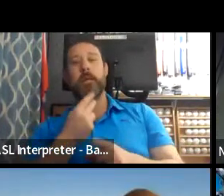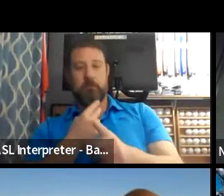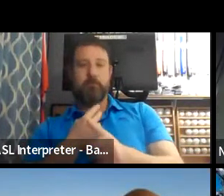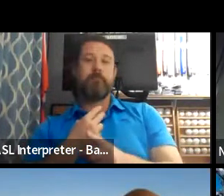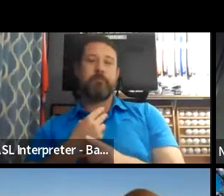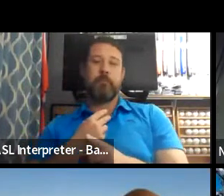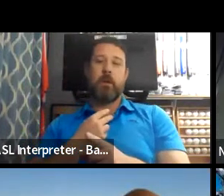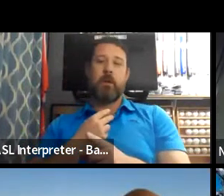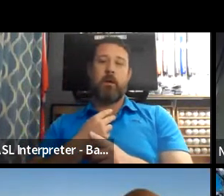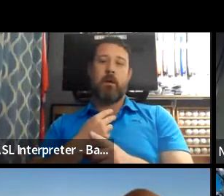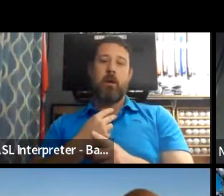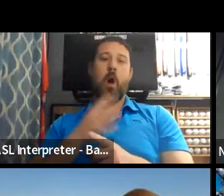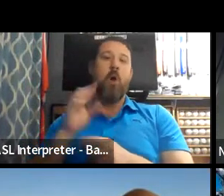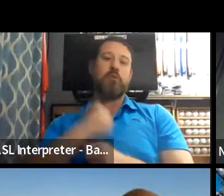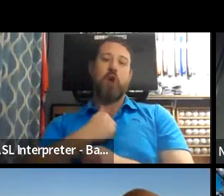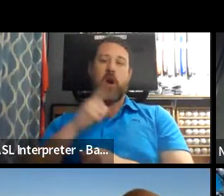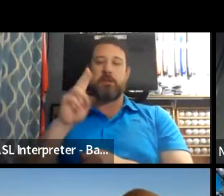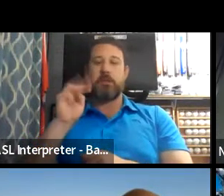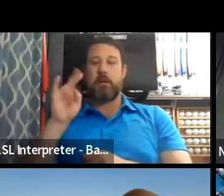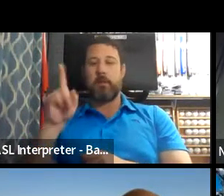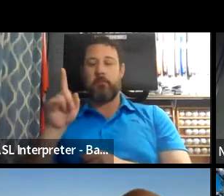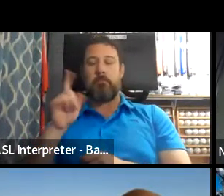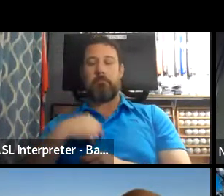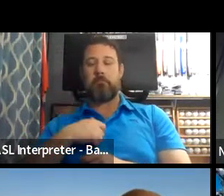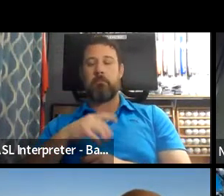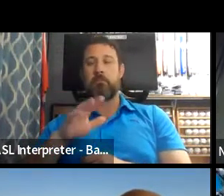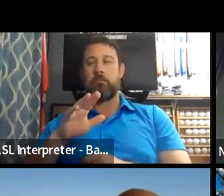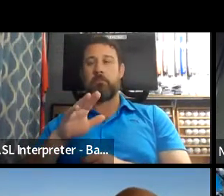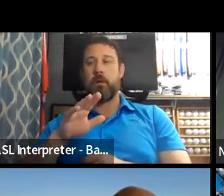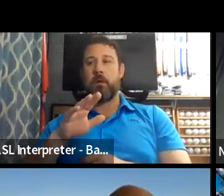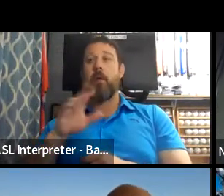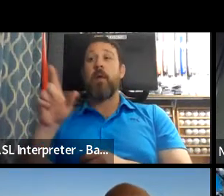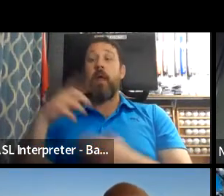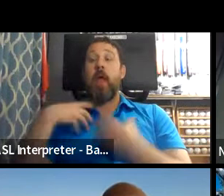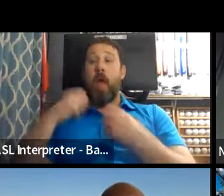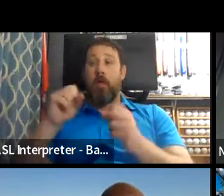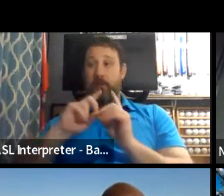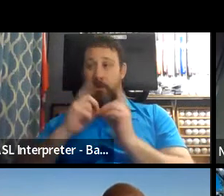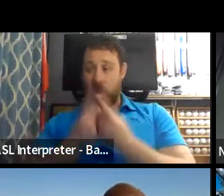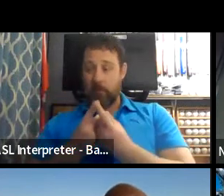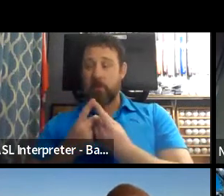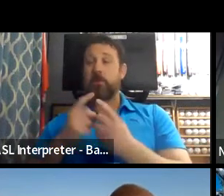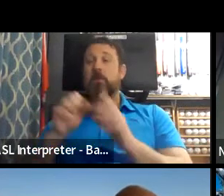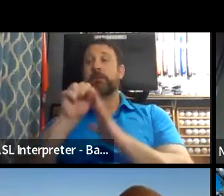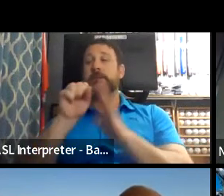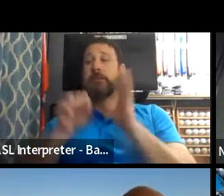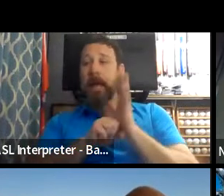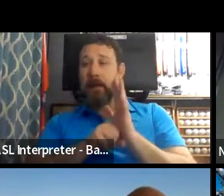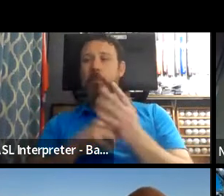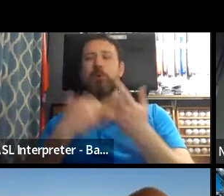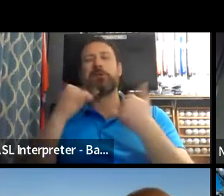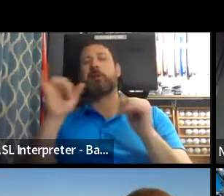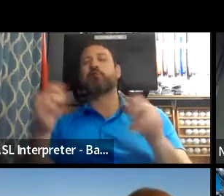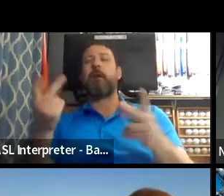conversations with, you know, other, you know, health department or state, that we're all still trying to figure this out.